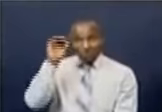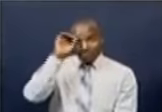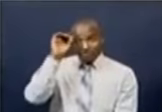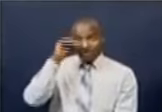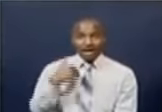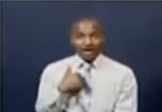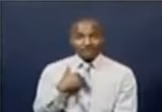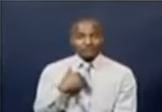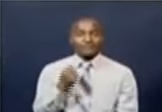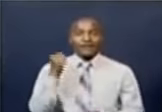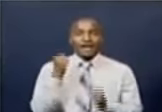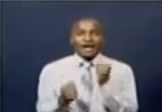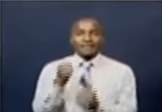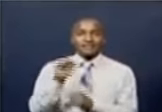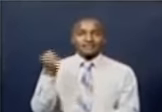Athletics Kenya,